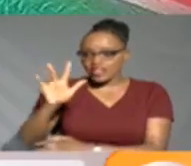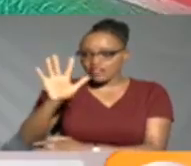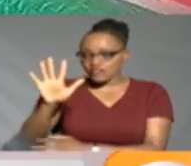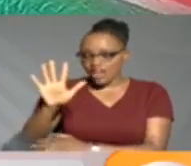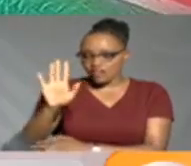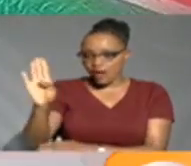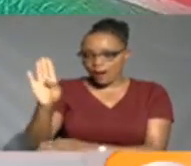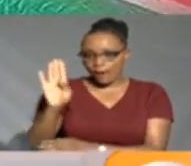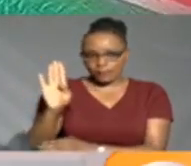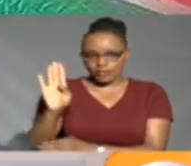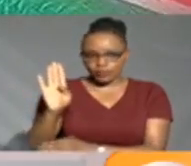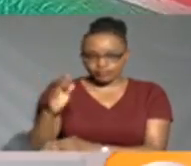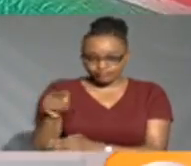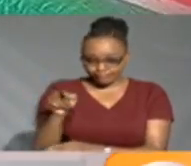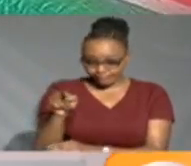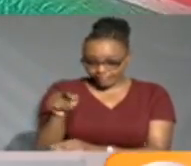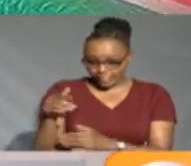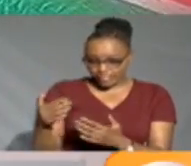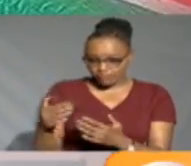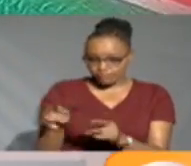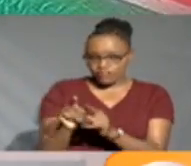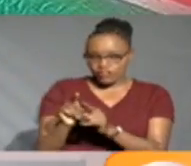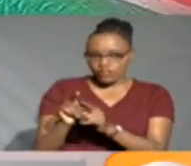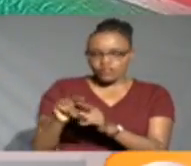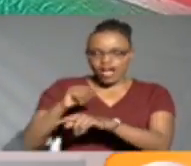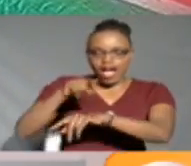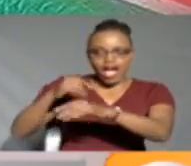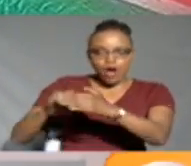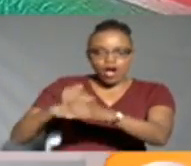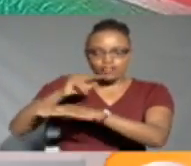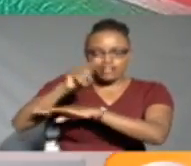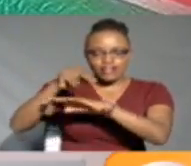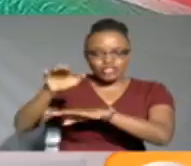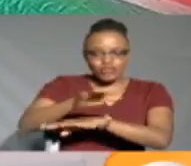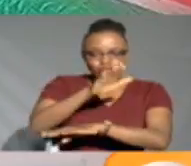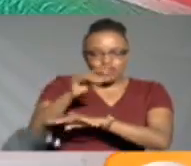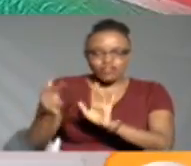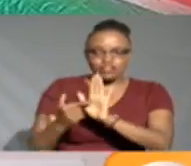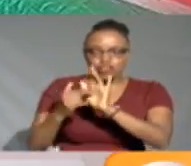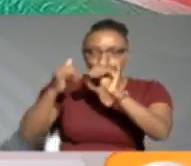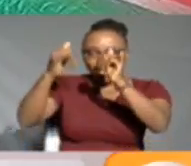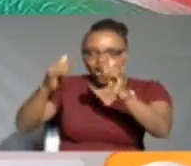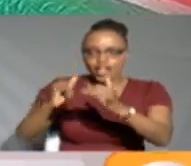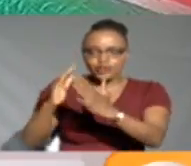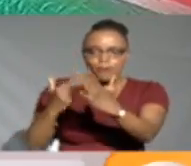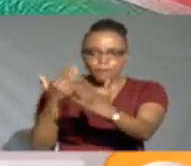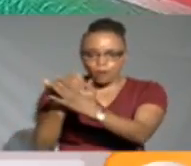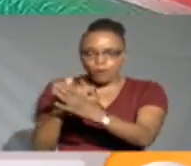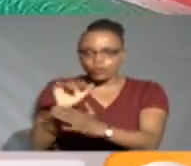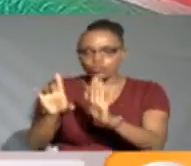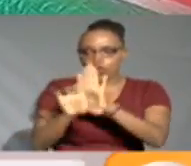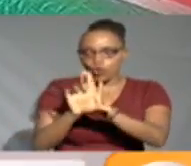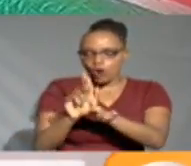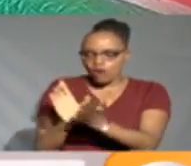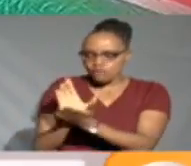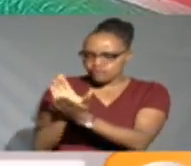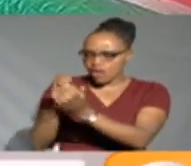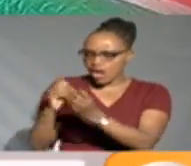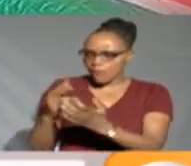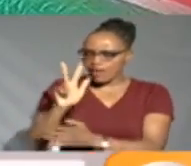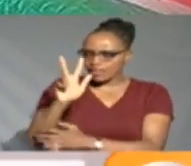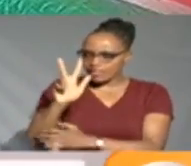335 billion shillings. Now this coming just hours after the National Assembly unveiled a fresh proposed law setting aside